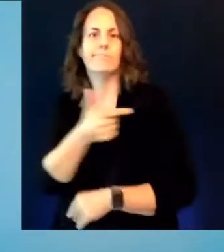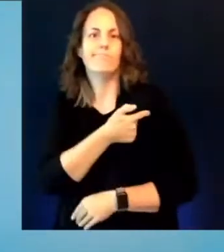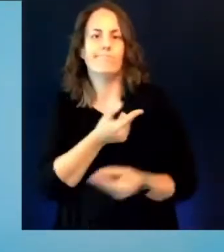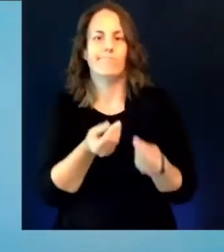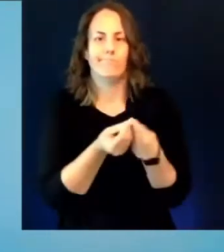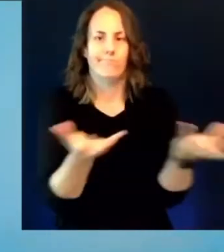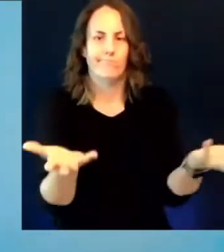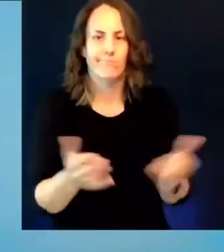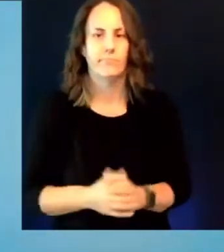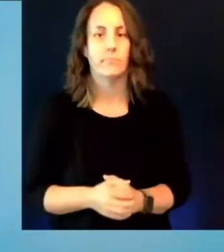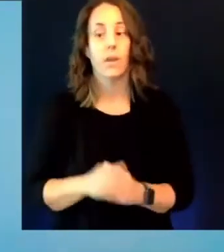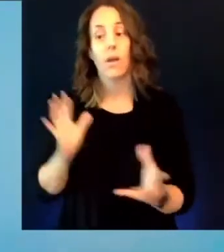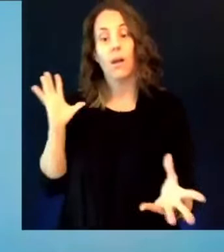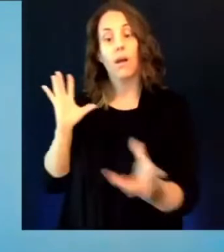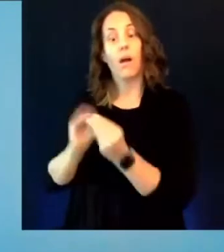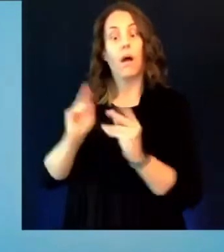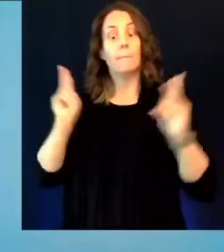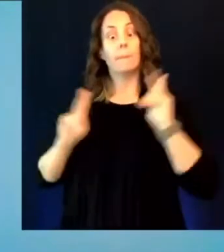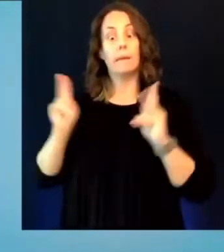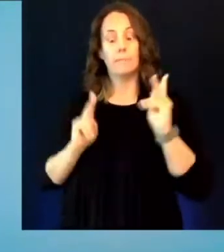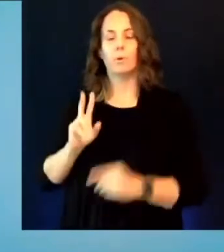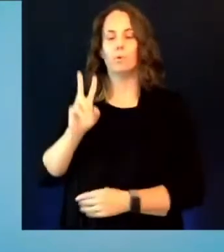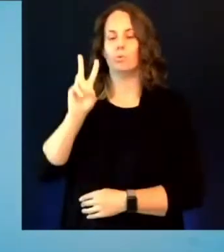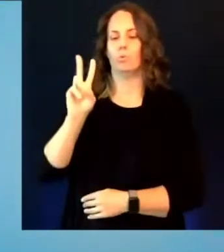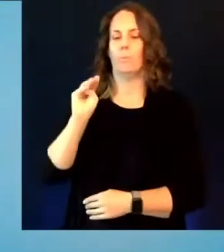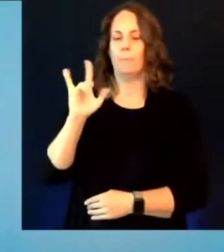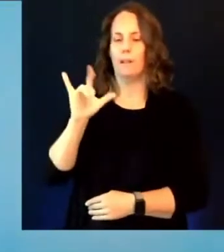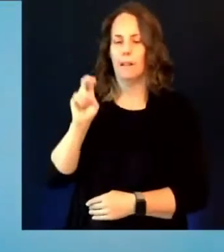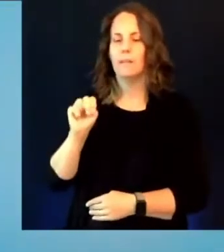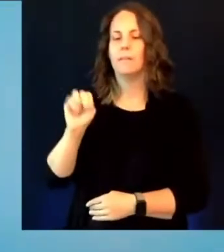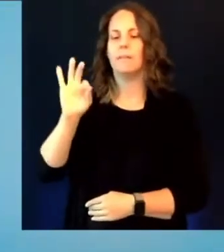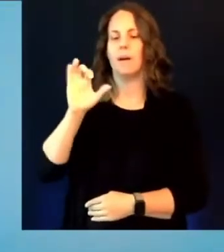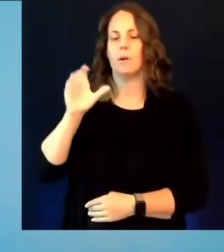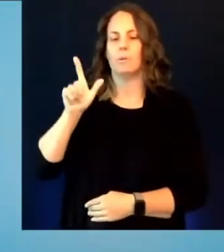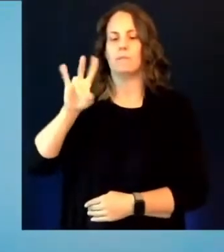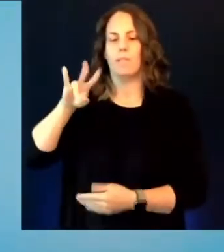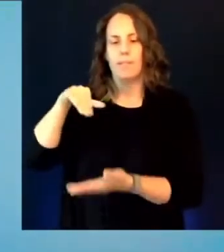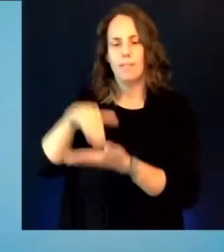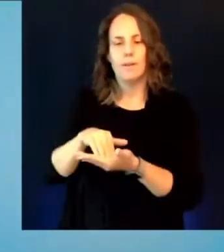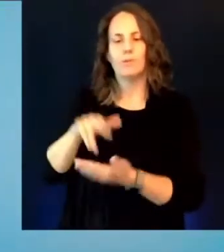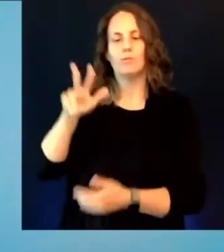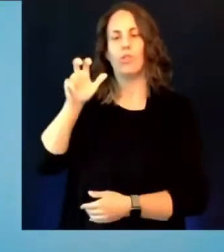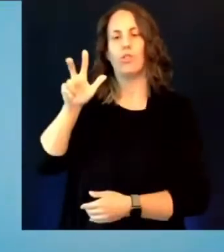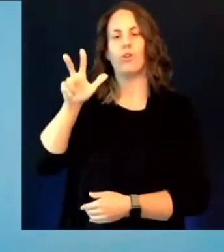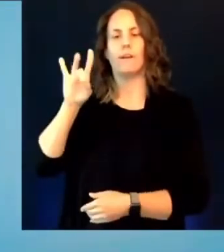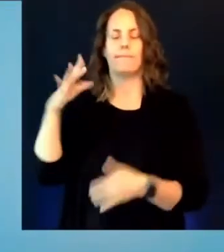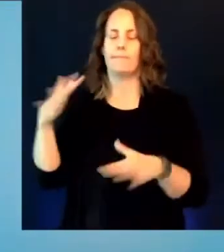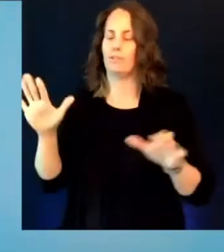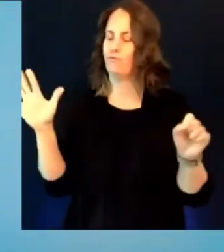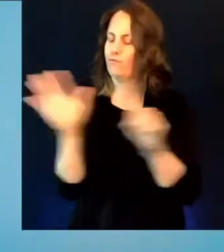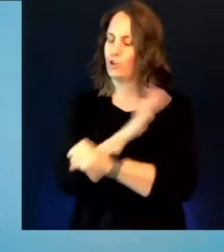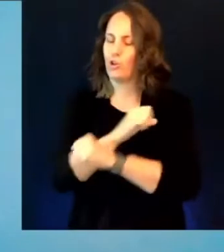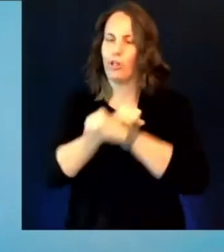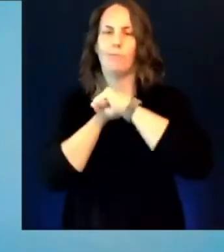2,927,338 Wisconsinites have completed their vaccine series, which is over half the state. Thank you to everyone who's been